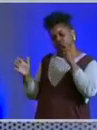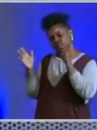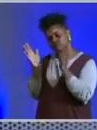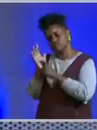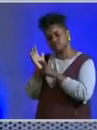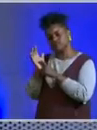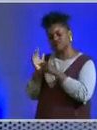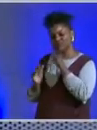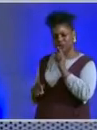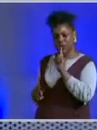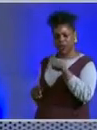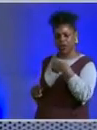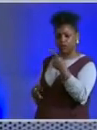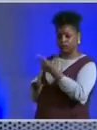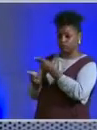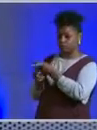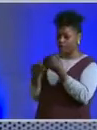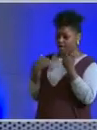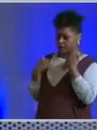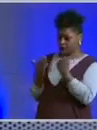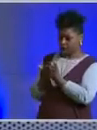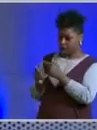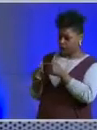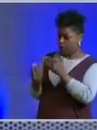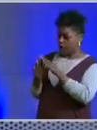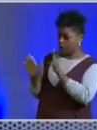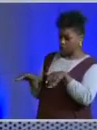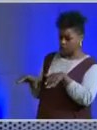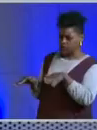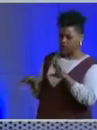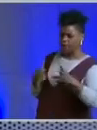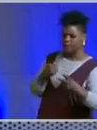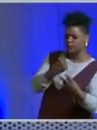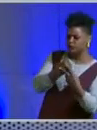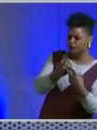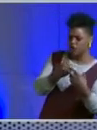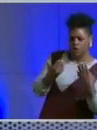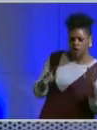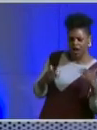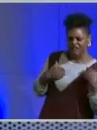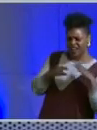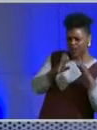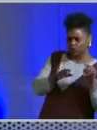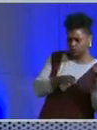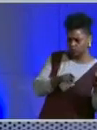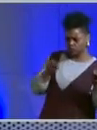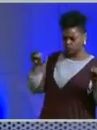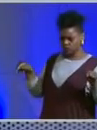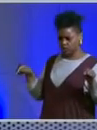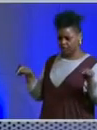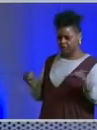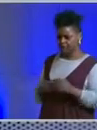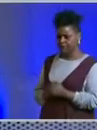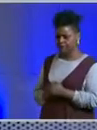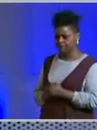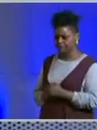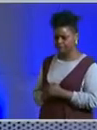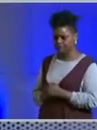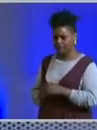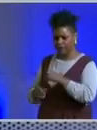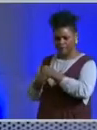not just about producing new housing, but preserving existing affordable housing. And so the mayor created a